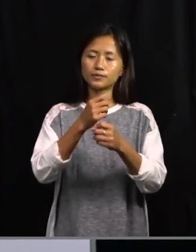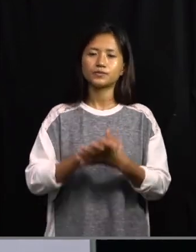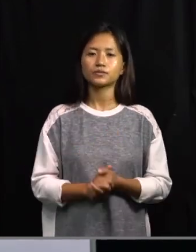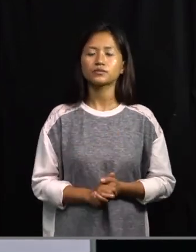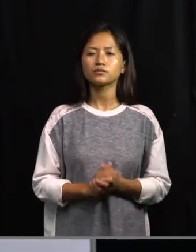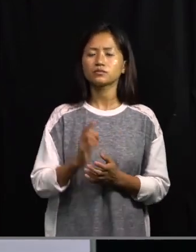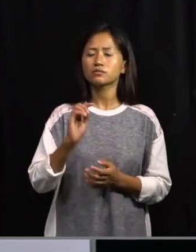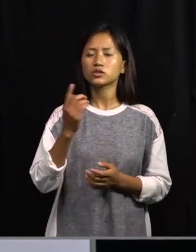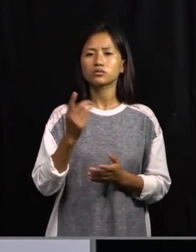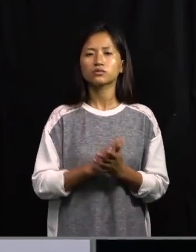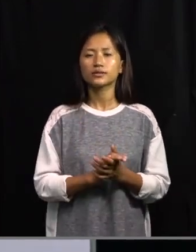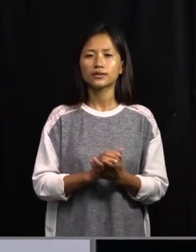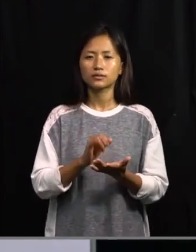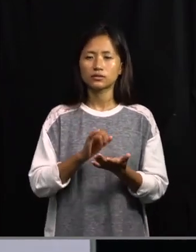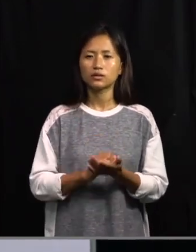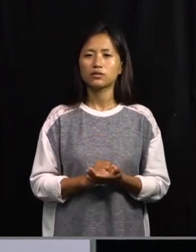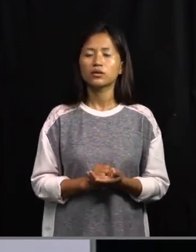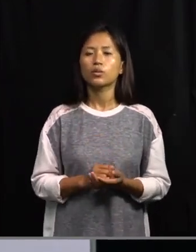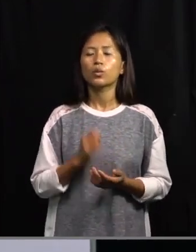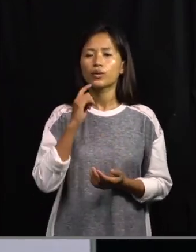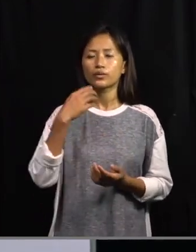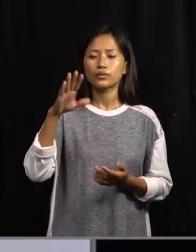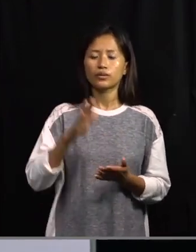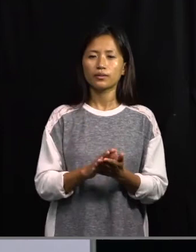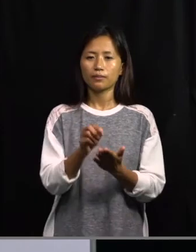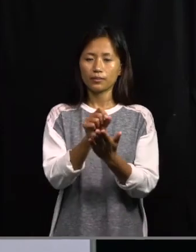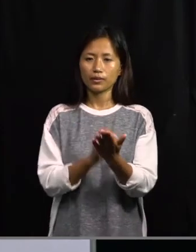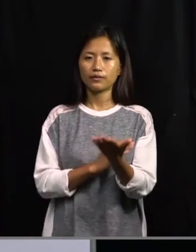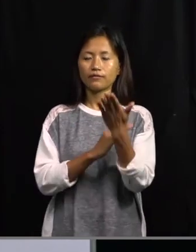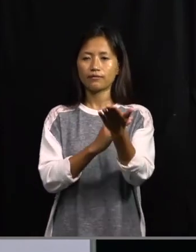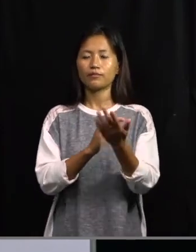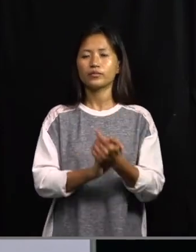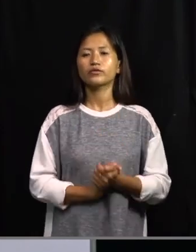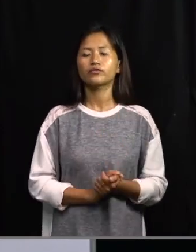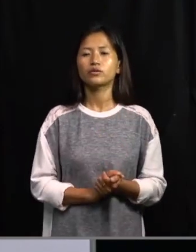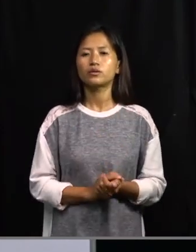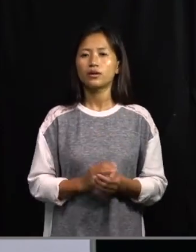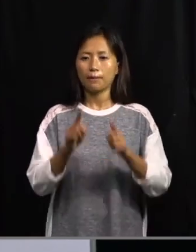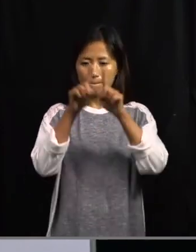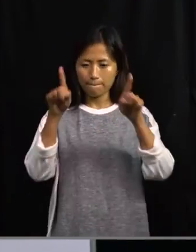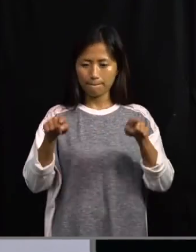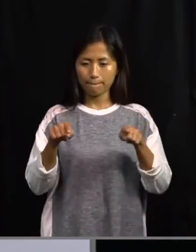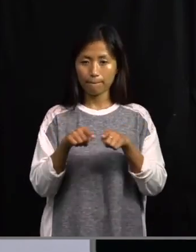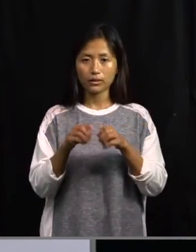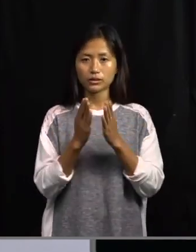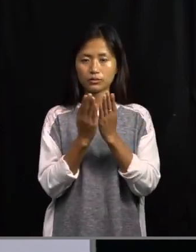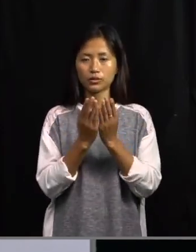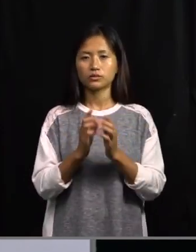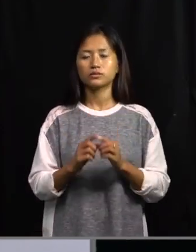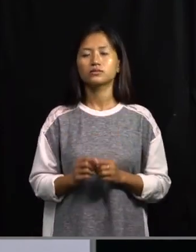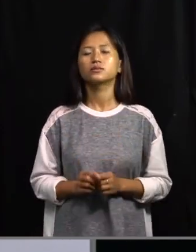that, when you apply for a passport to go outside, you pay some minimal amount, nominal amount or not. When you